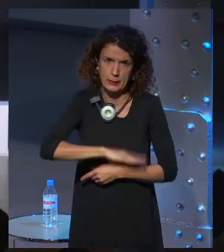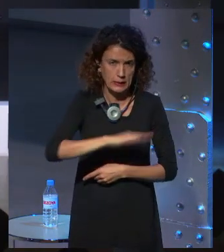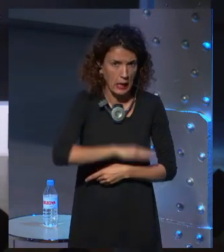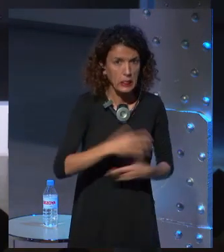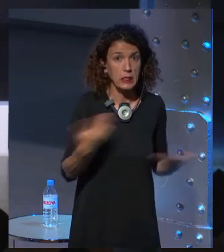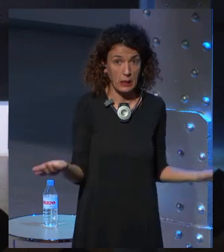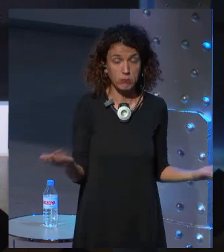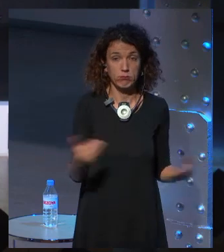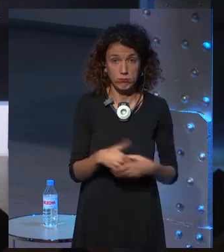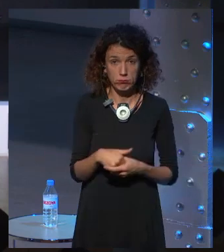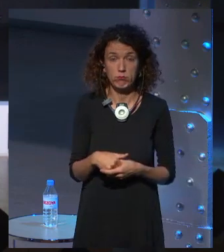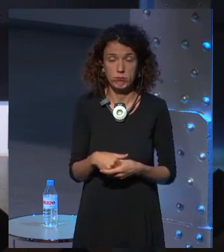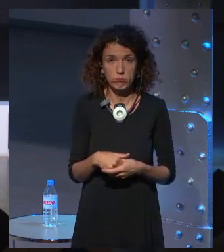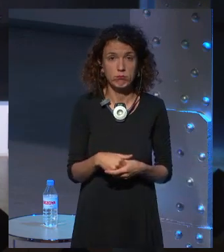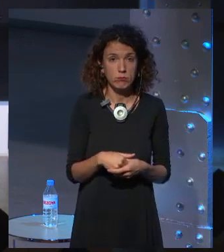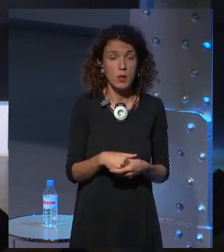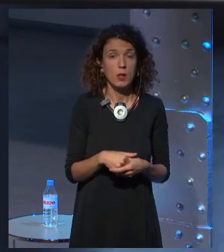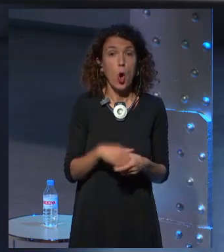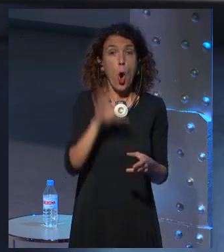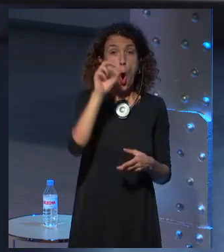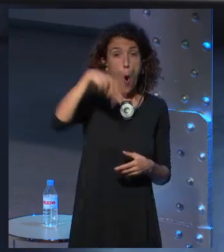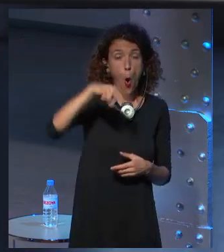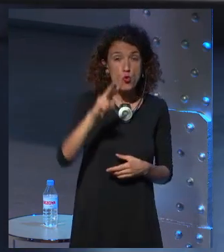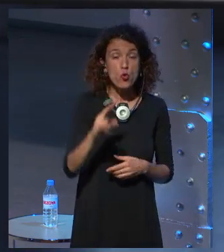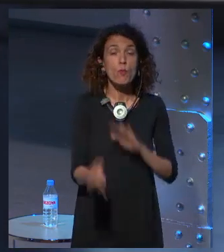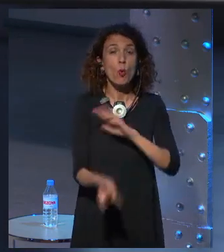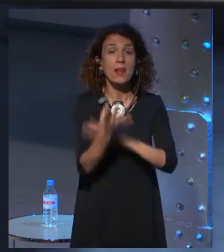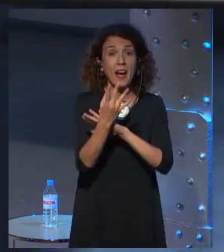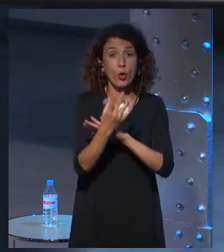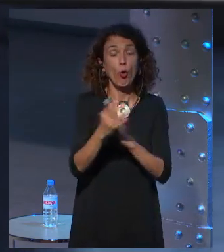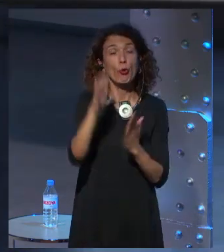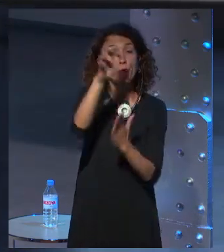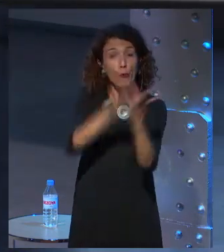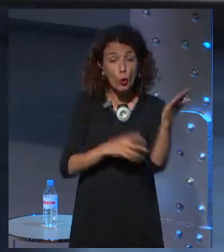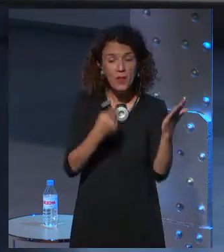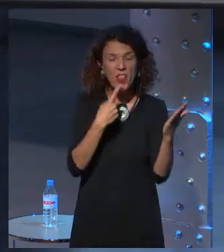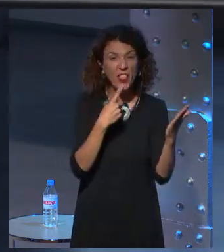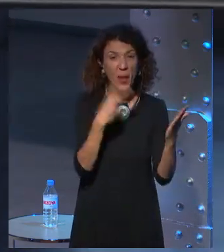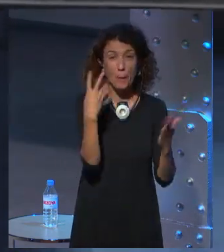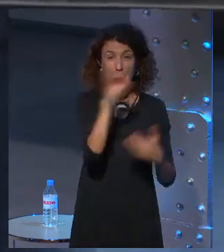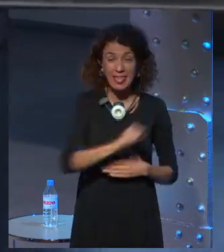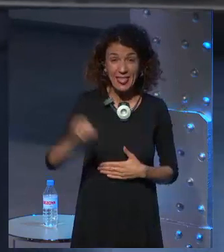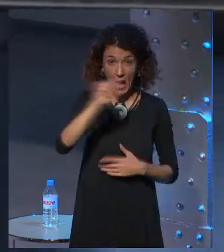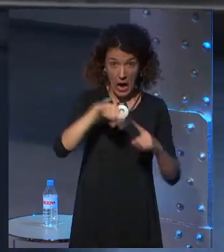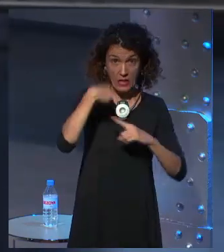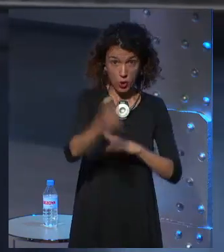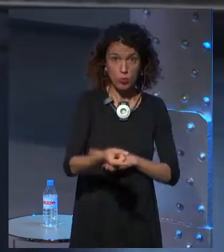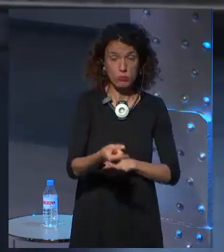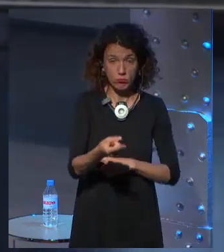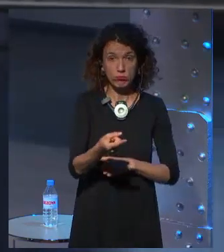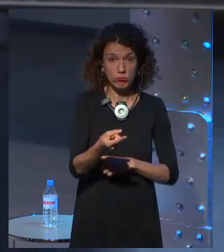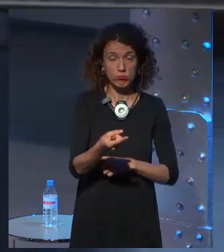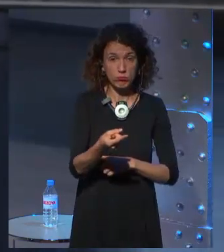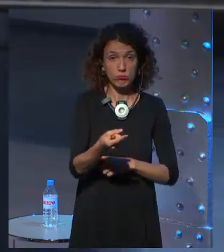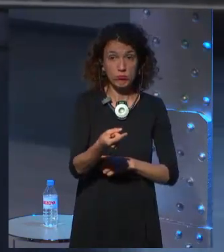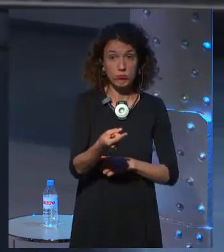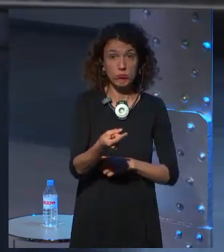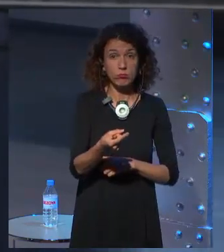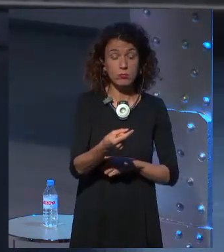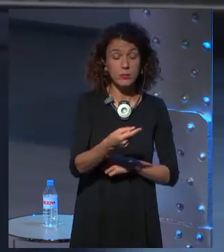The United Nations put out a report recently that said in 20 years, half of the world's